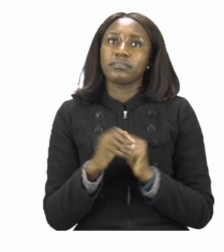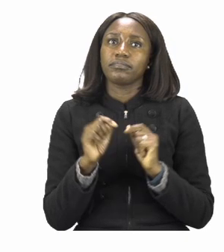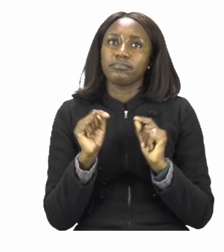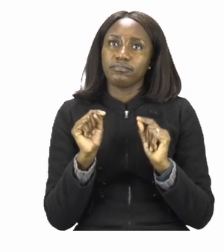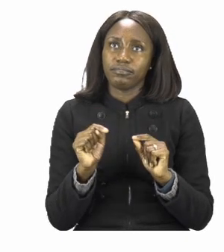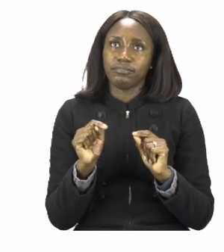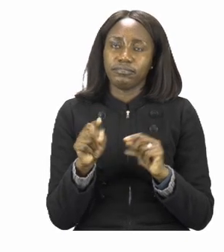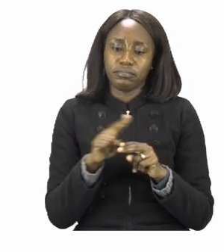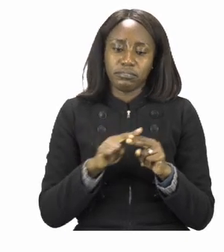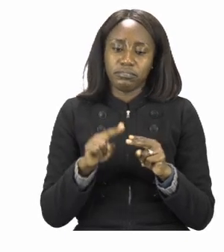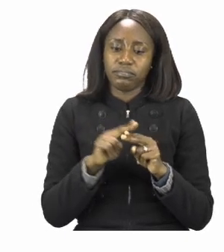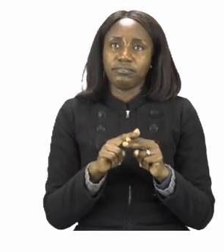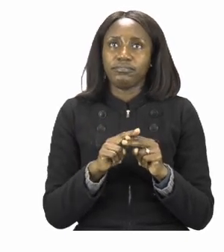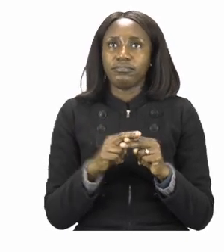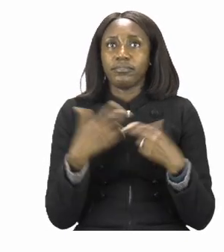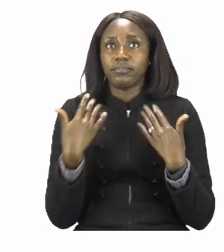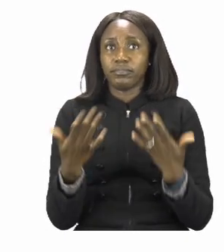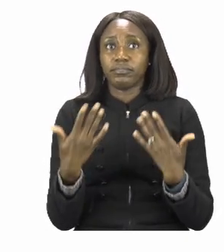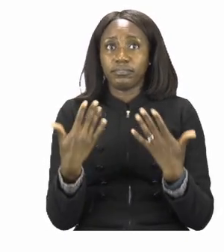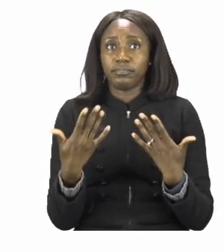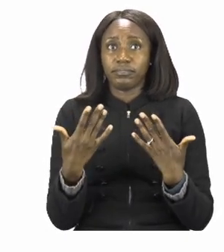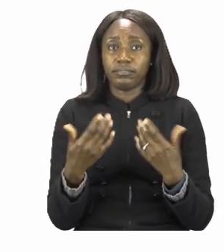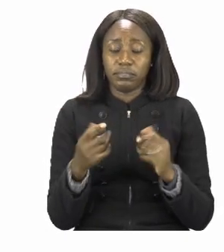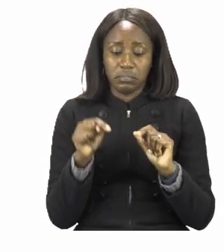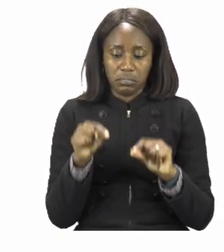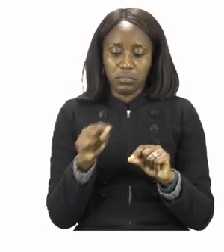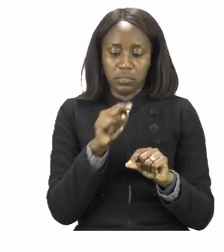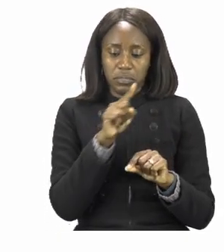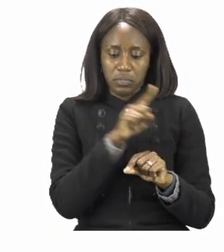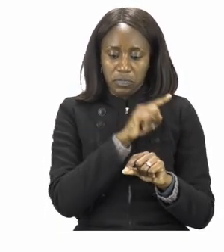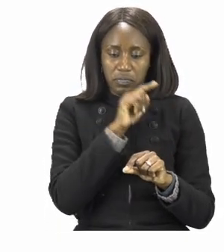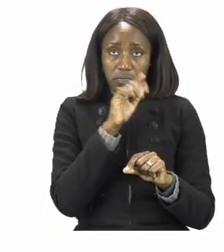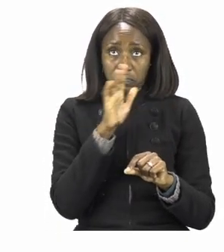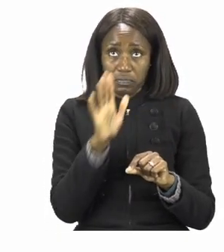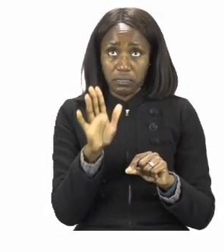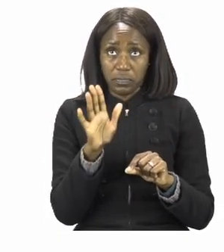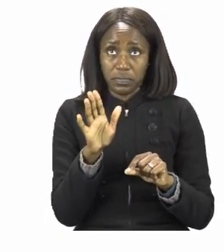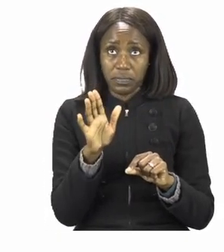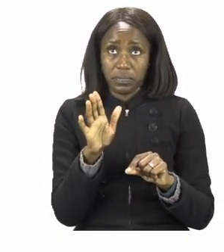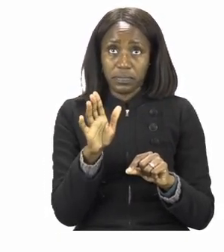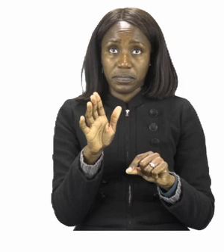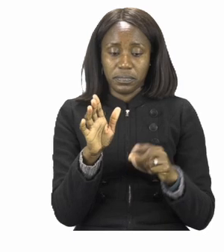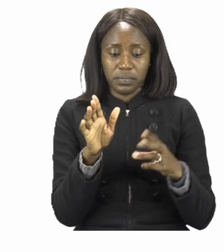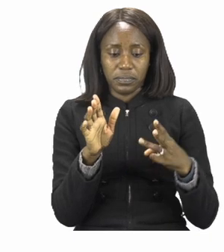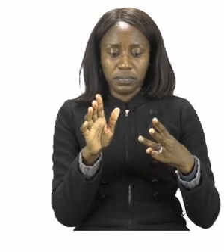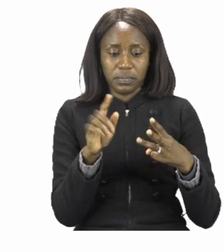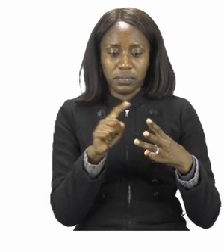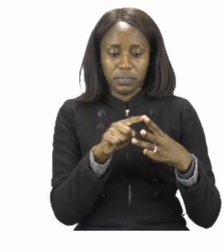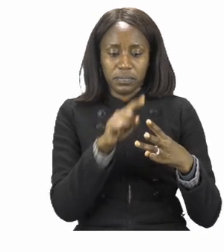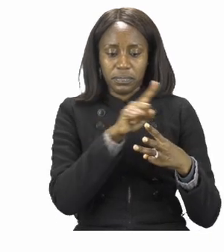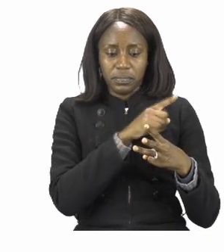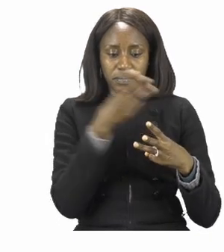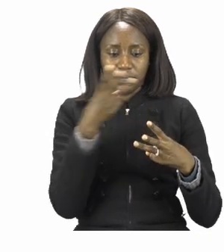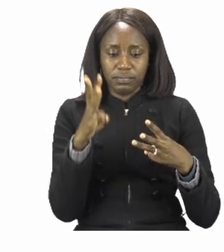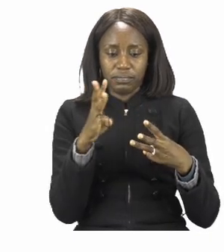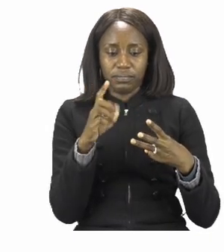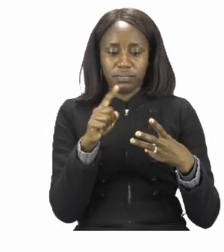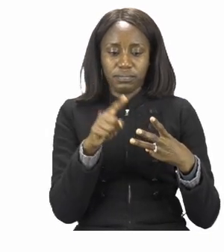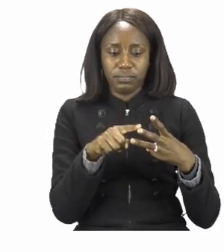our fingers, then we are saying 15 is already there. Then we say